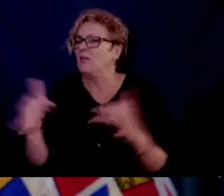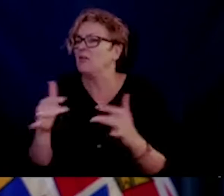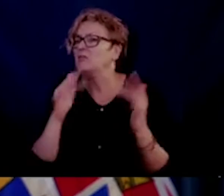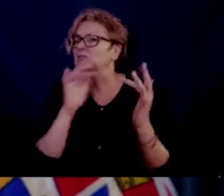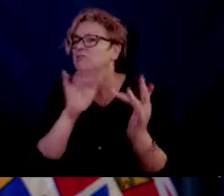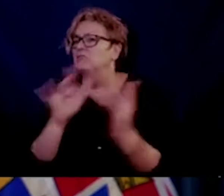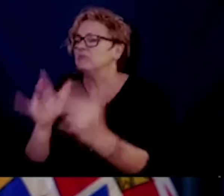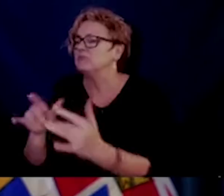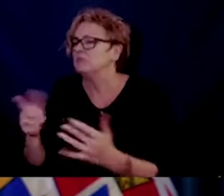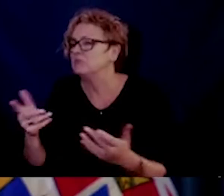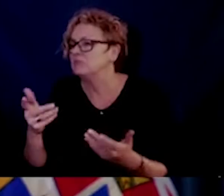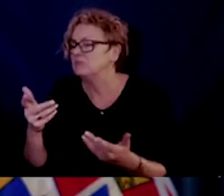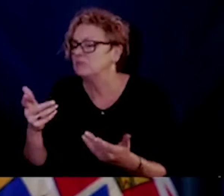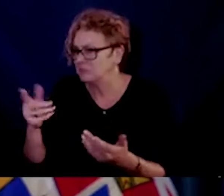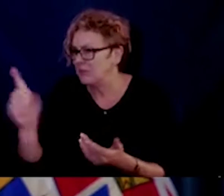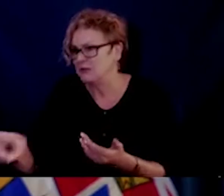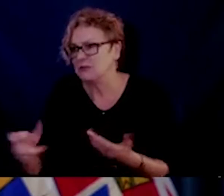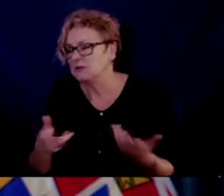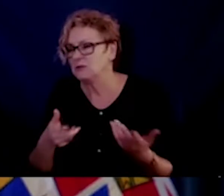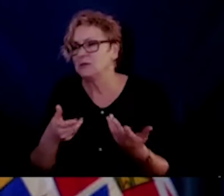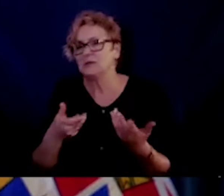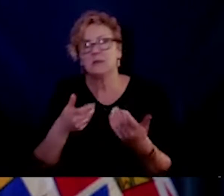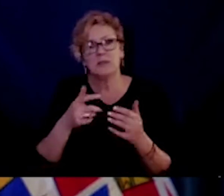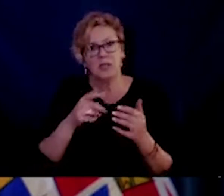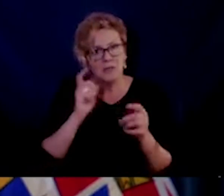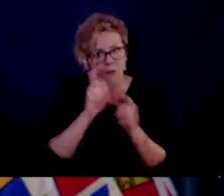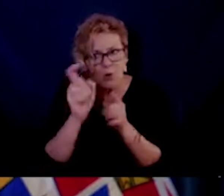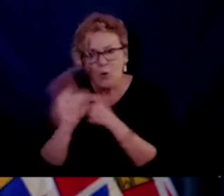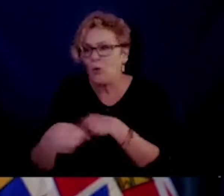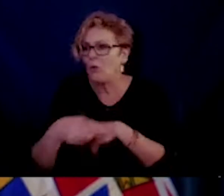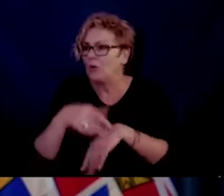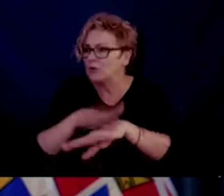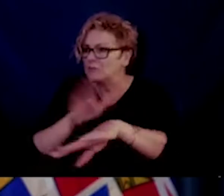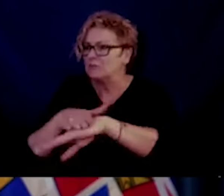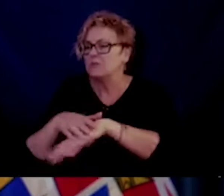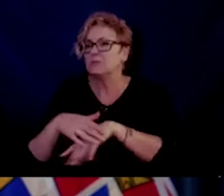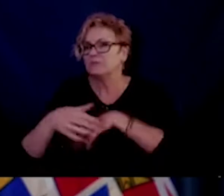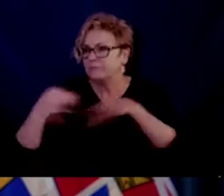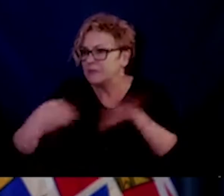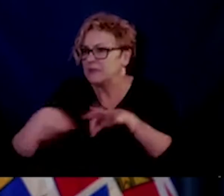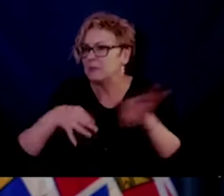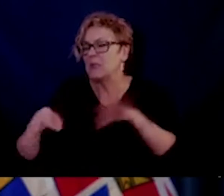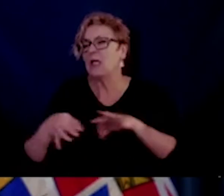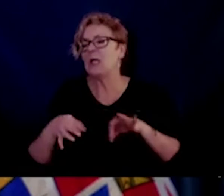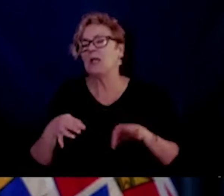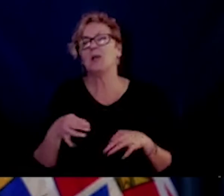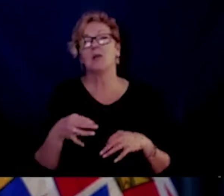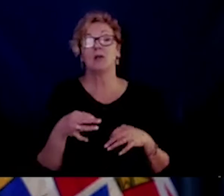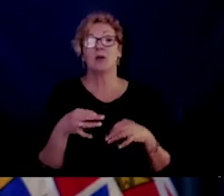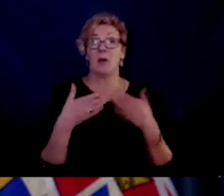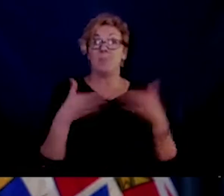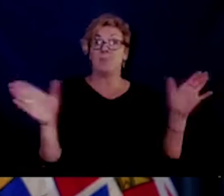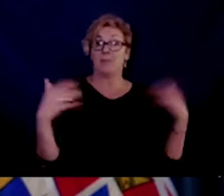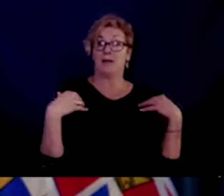will say that every single person is continuing to be followed up, and public health is working at the contact tracing, and we're using the